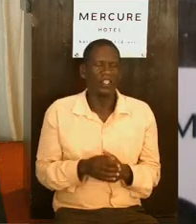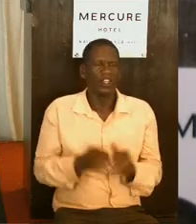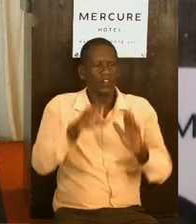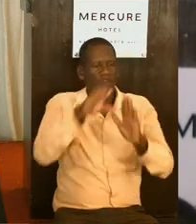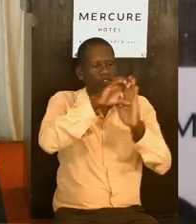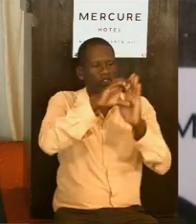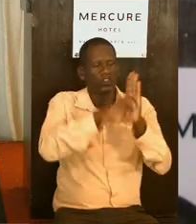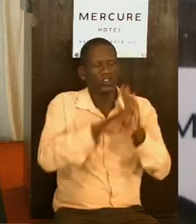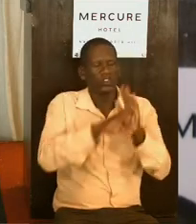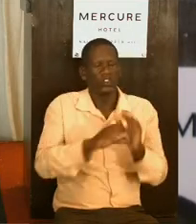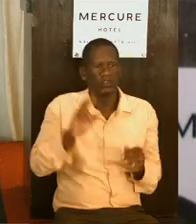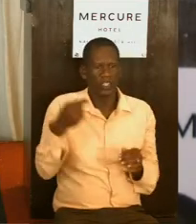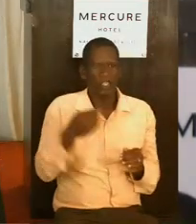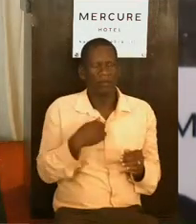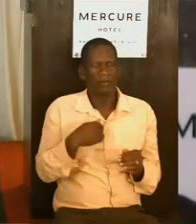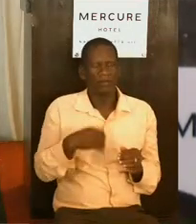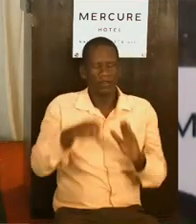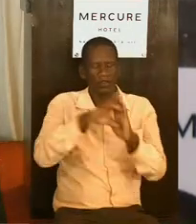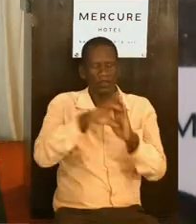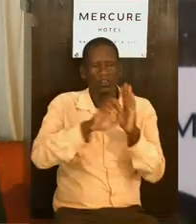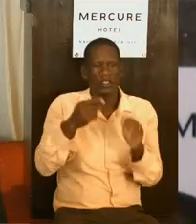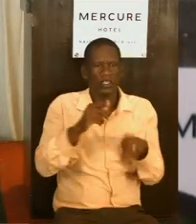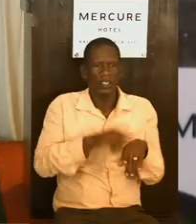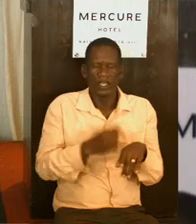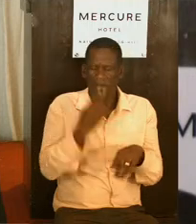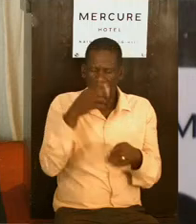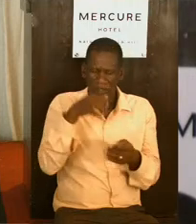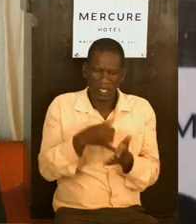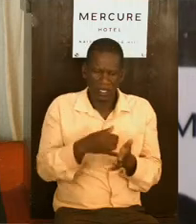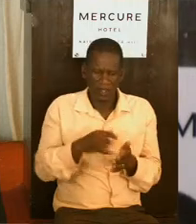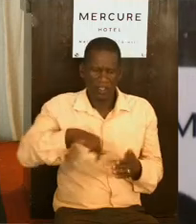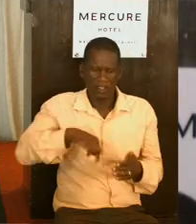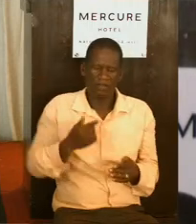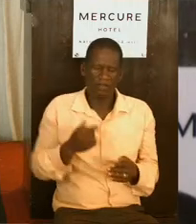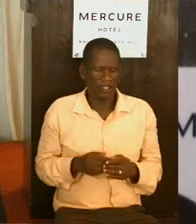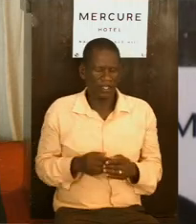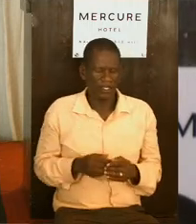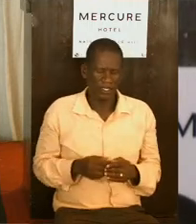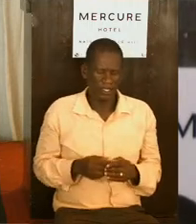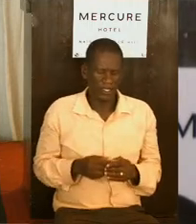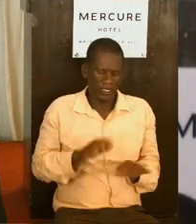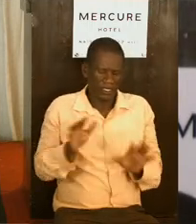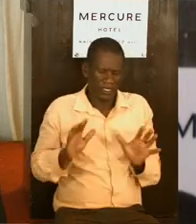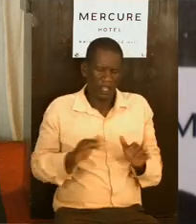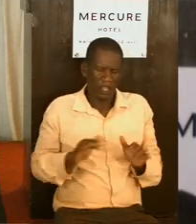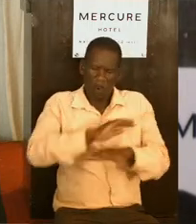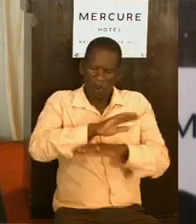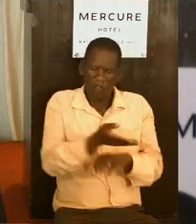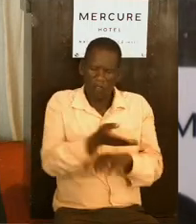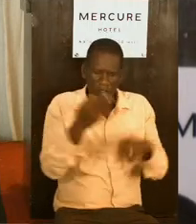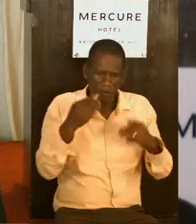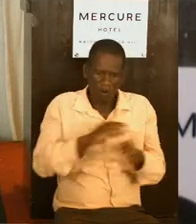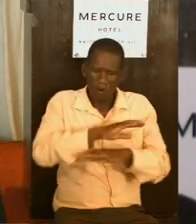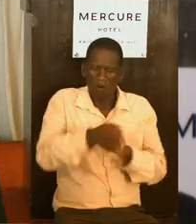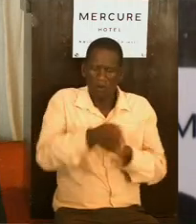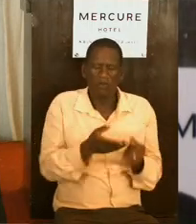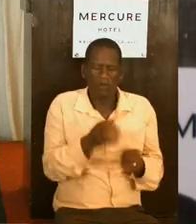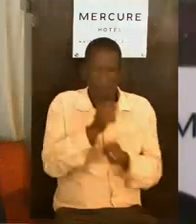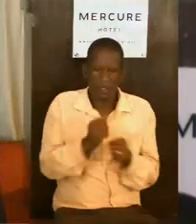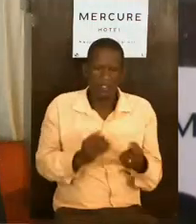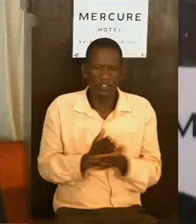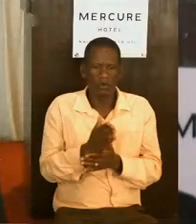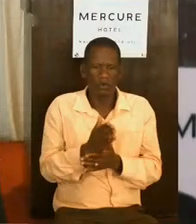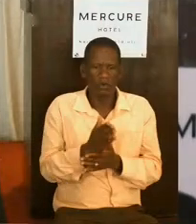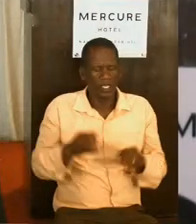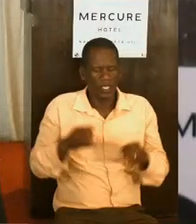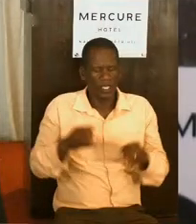constitution of the Republic of Kenya when I see it I think I feel nice here because all these guys all of you ensure that it came